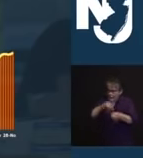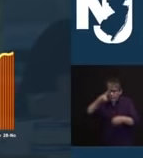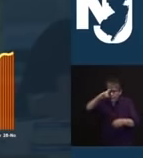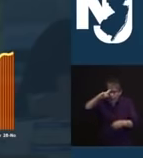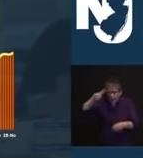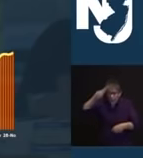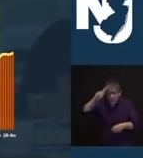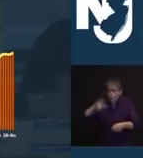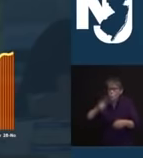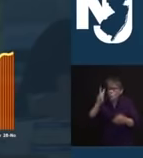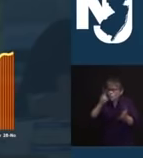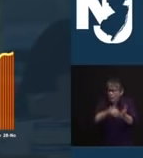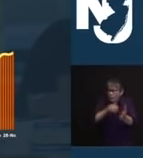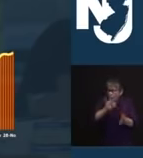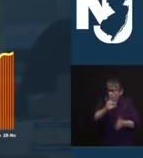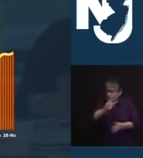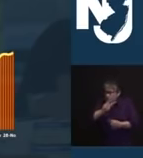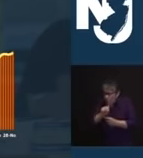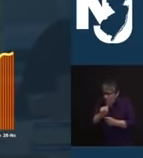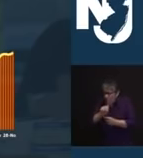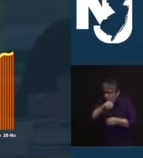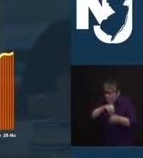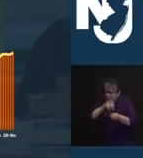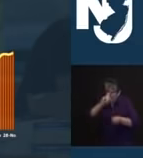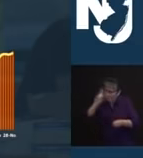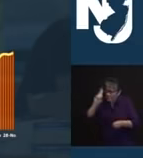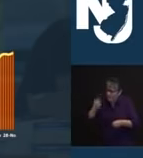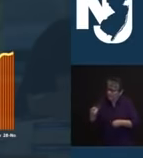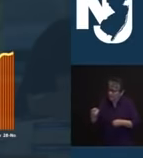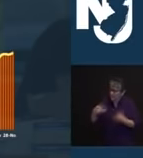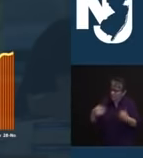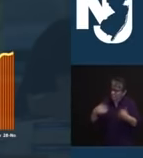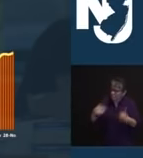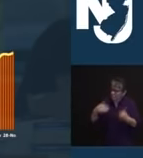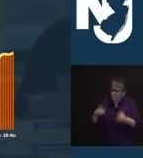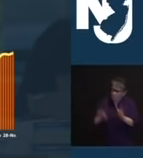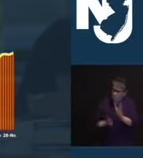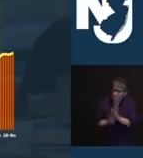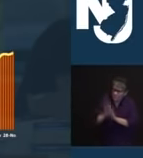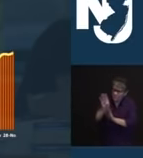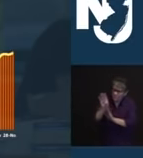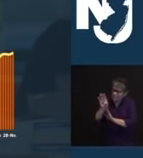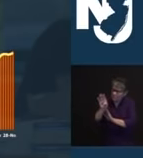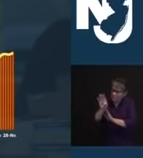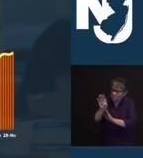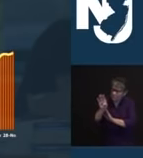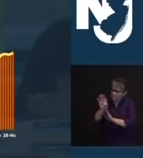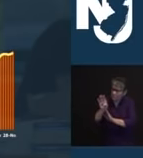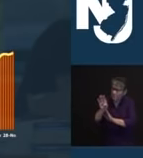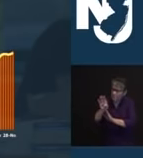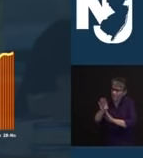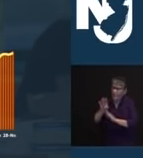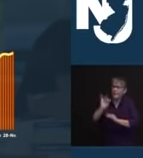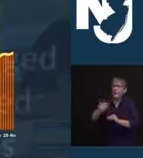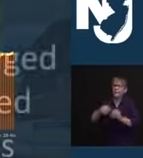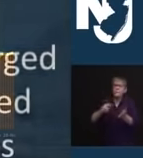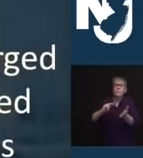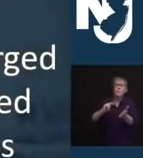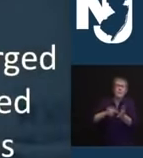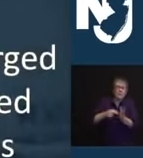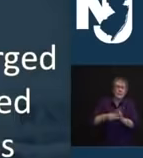2,761 of those confirmed positives, the balance persons under investigation awaiting their test results. And